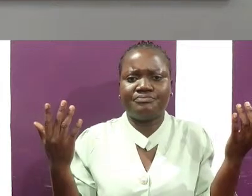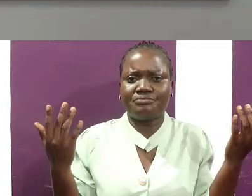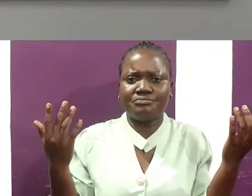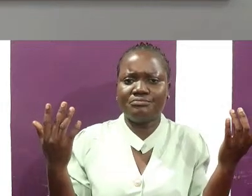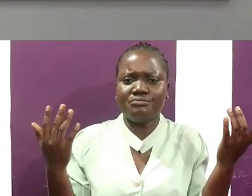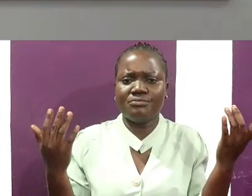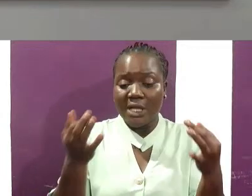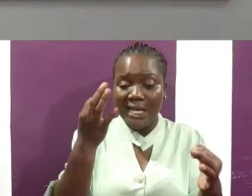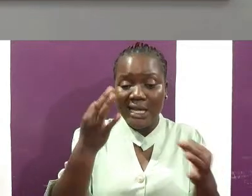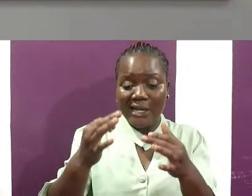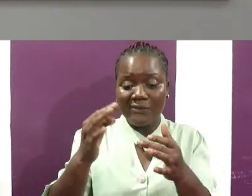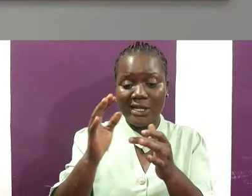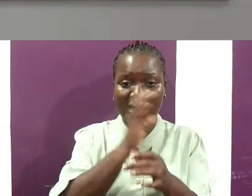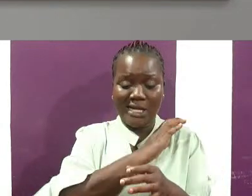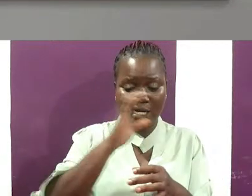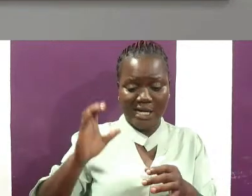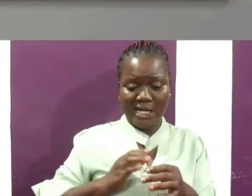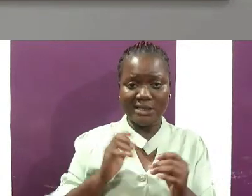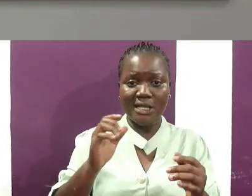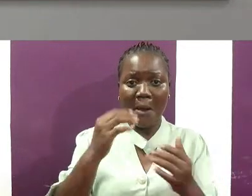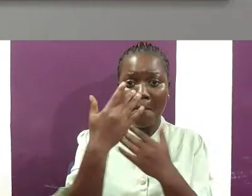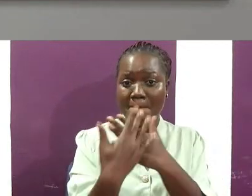Acts 20 and